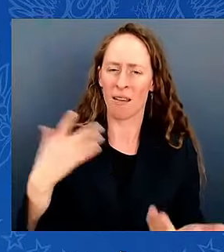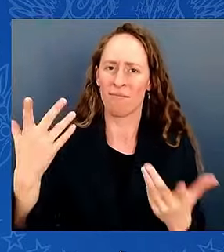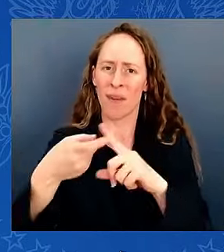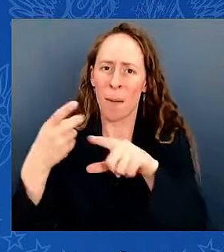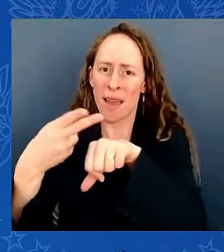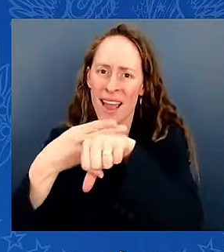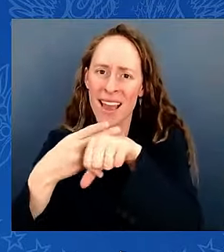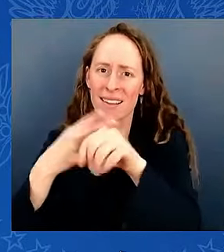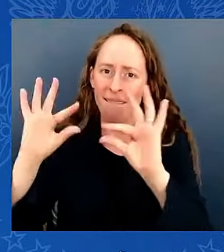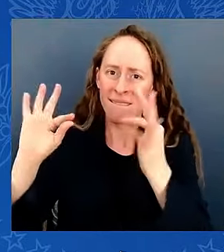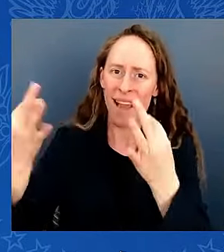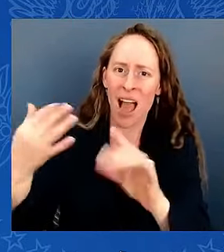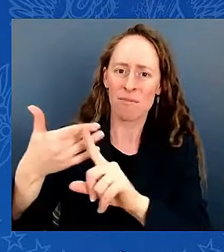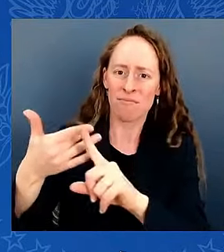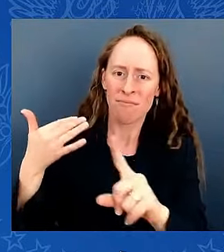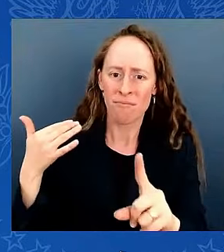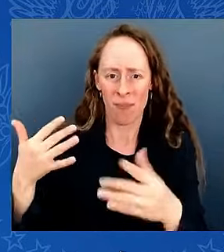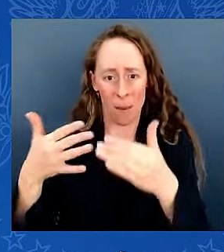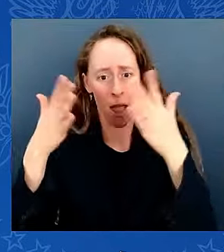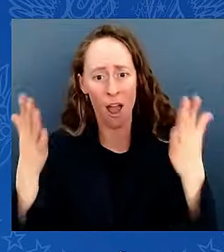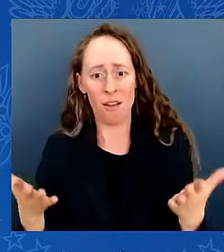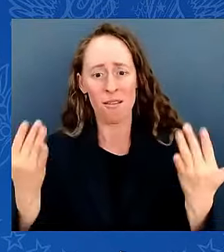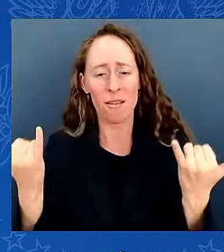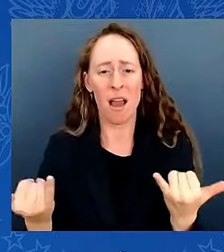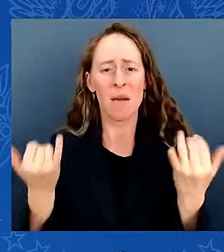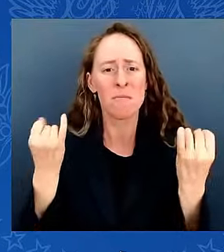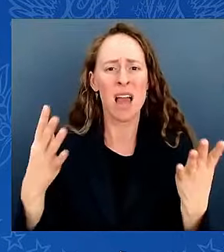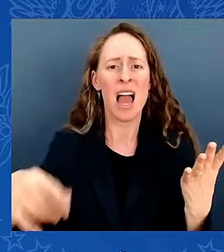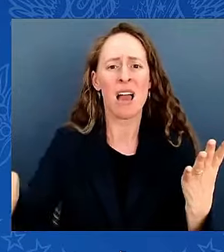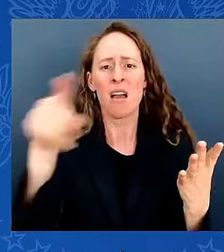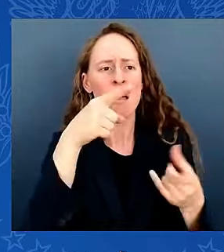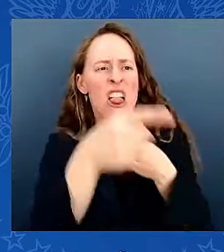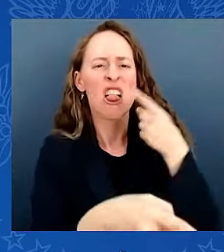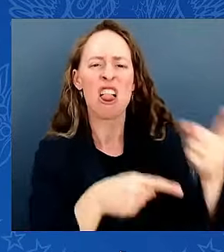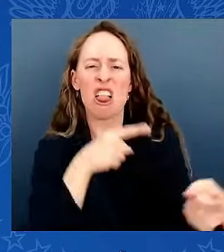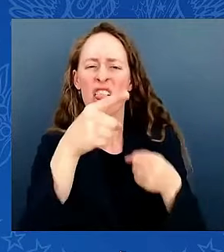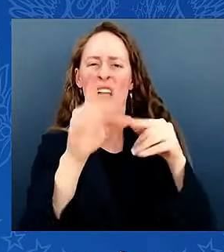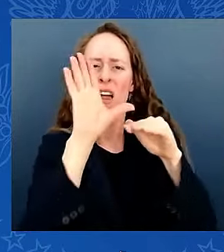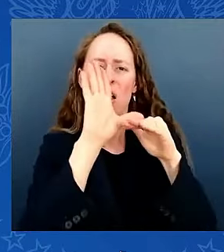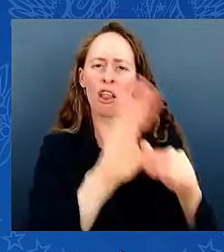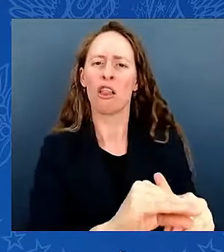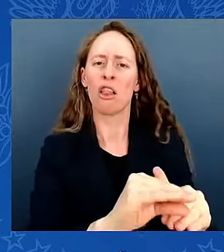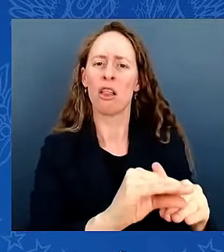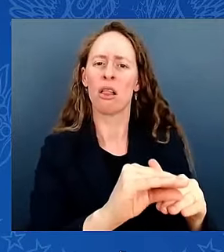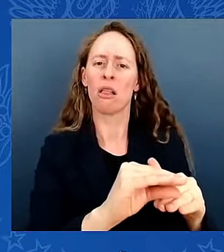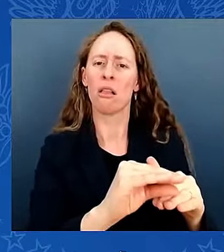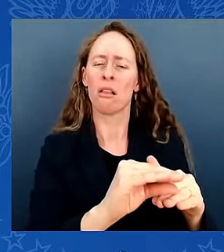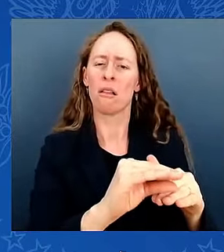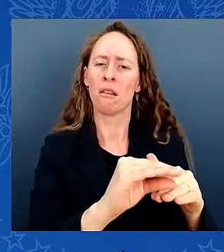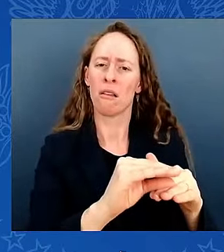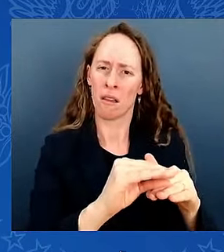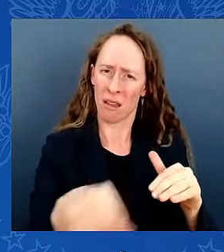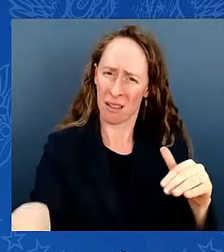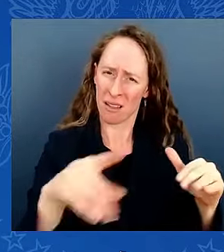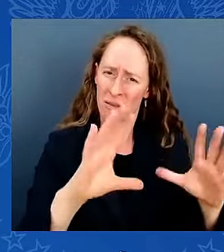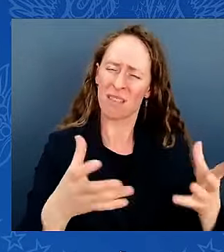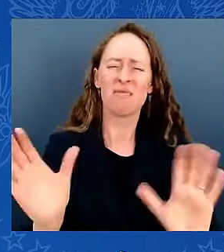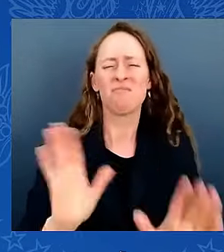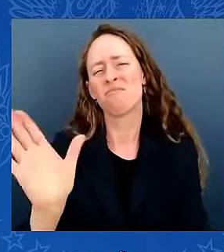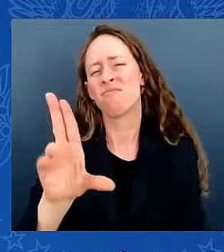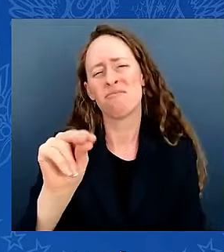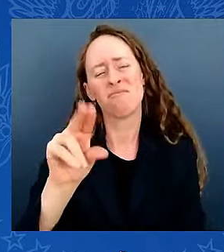right now. Simply wrong. There's no place in America. This has to stop what he's doing. It has to